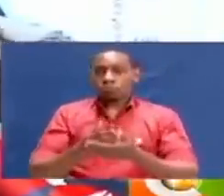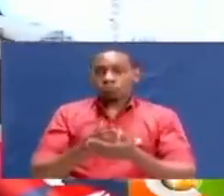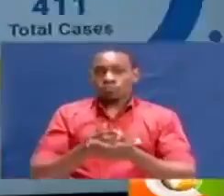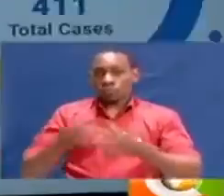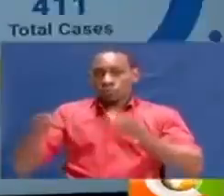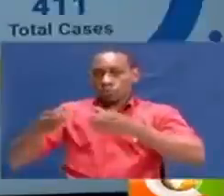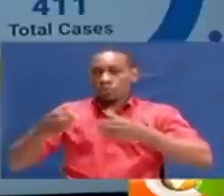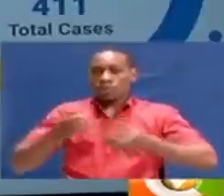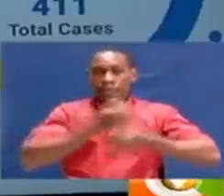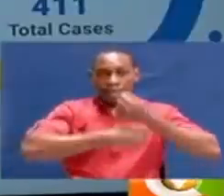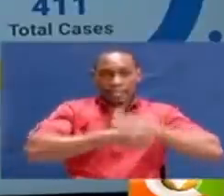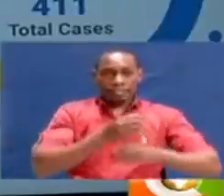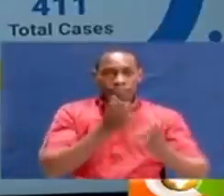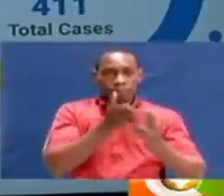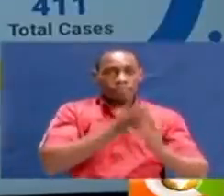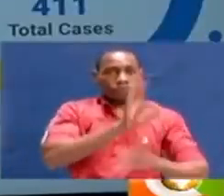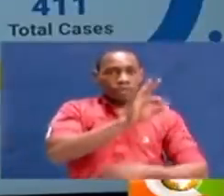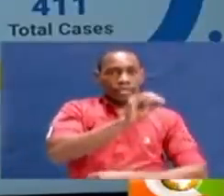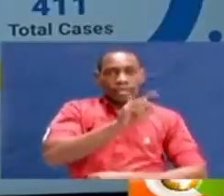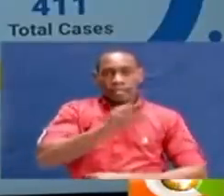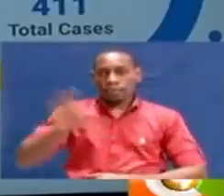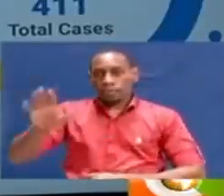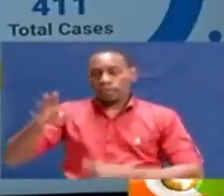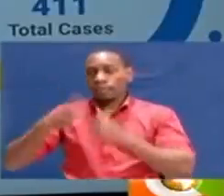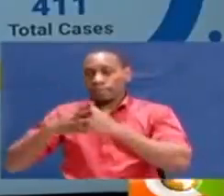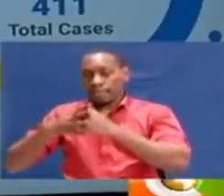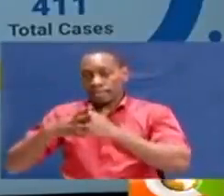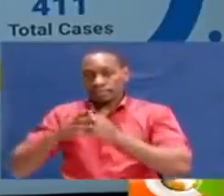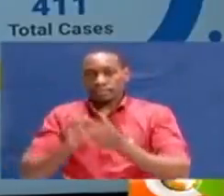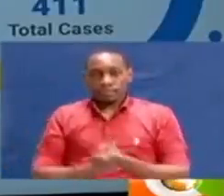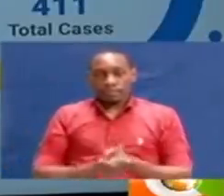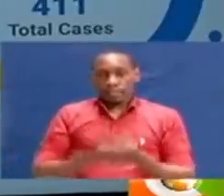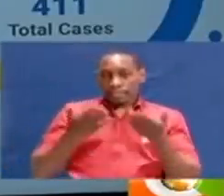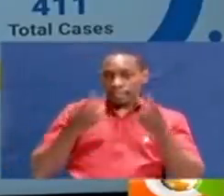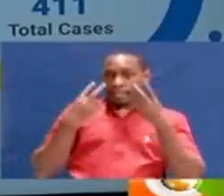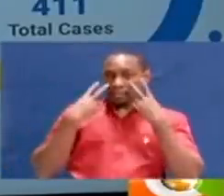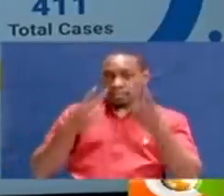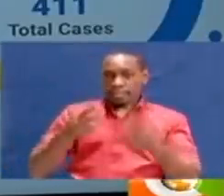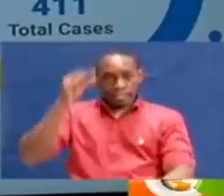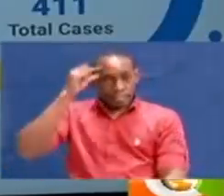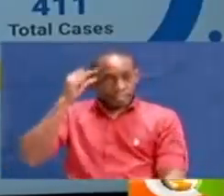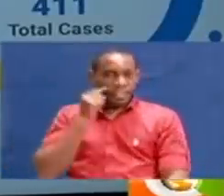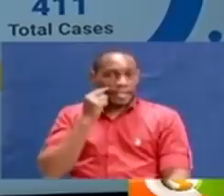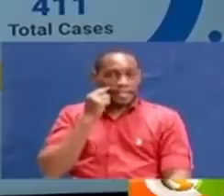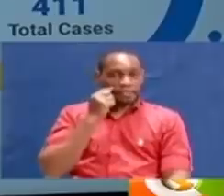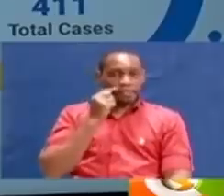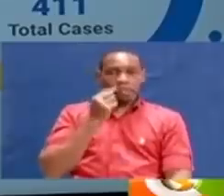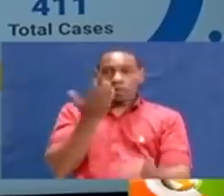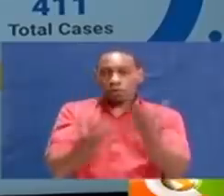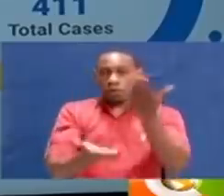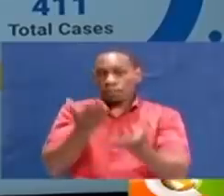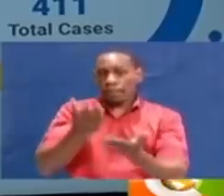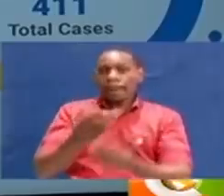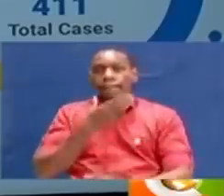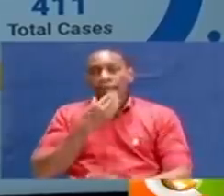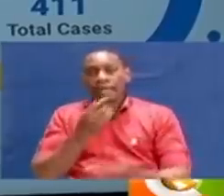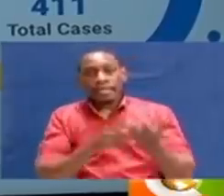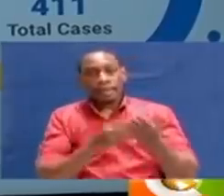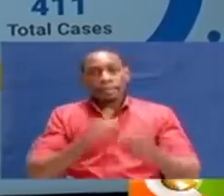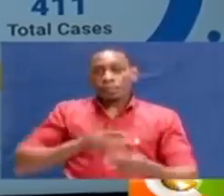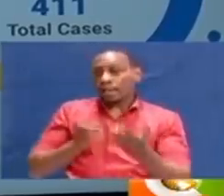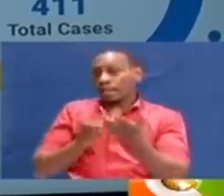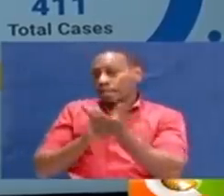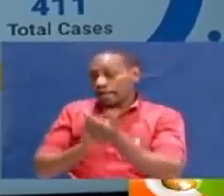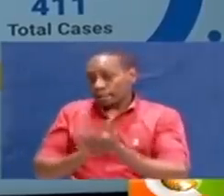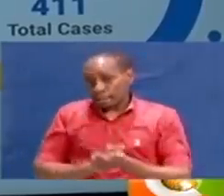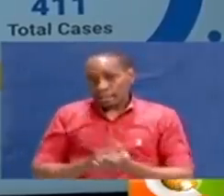between 30 and 59. Now, when you look at the gender, if you look at the gender distribution, you have